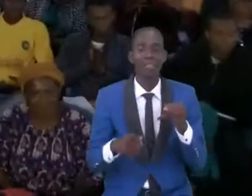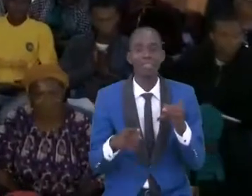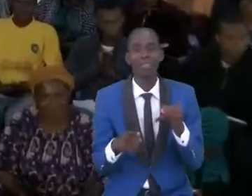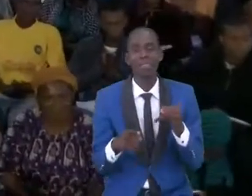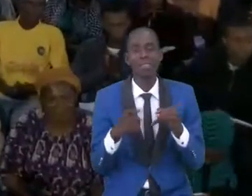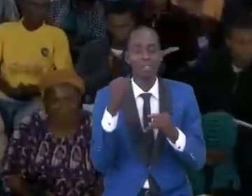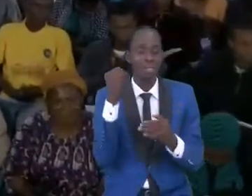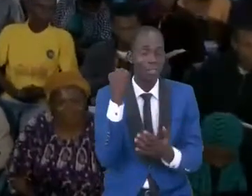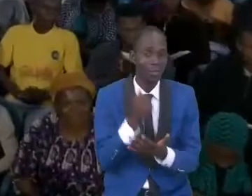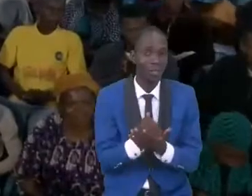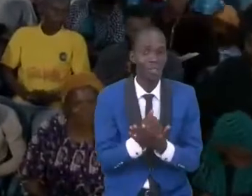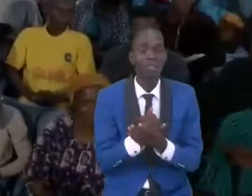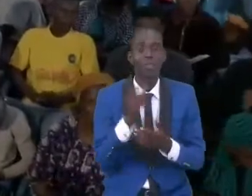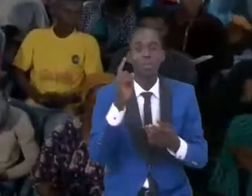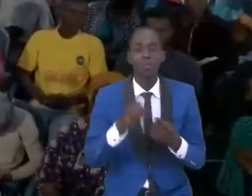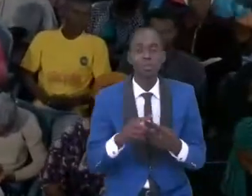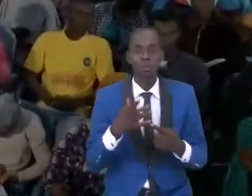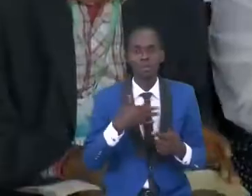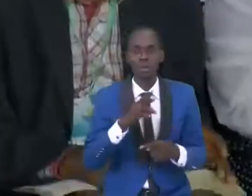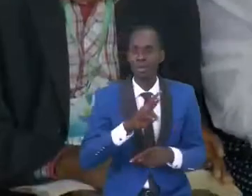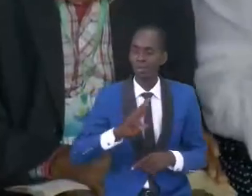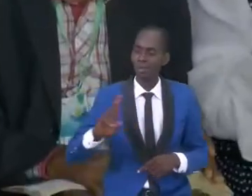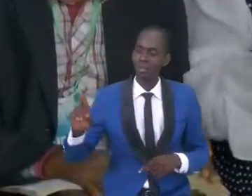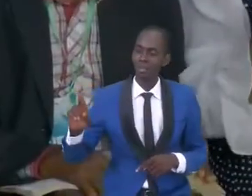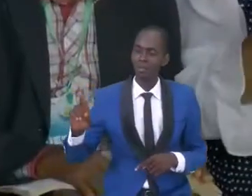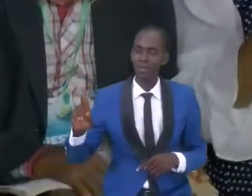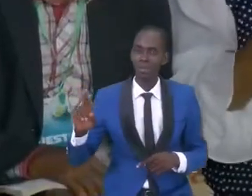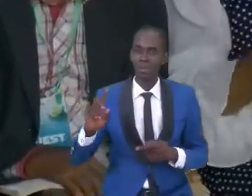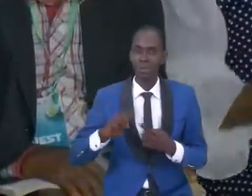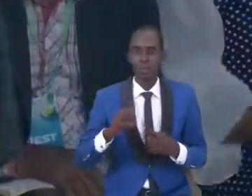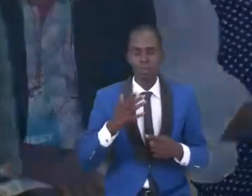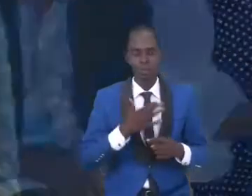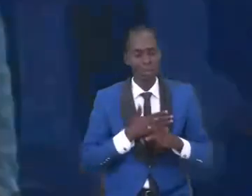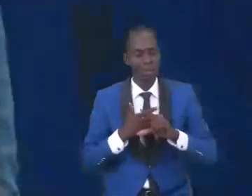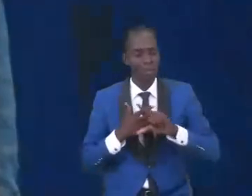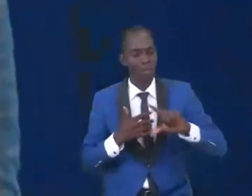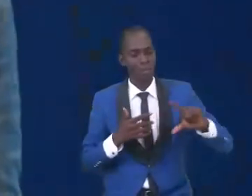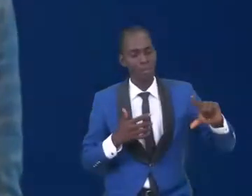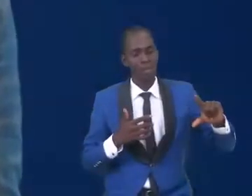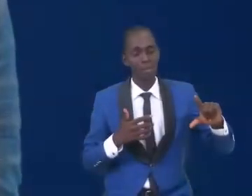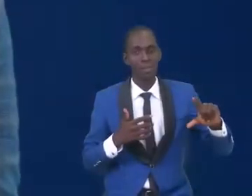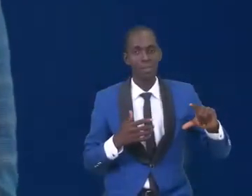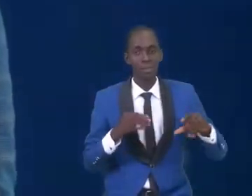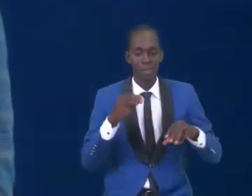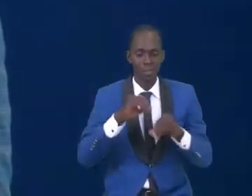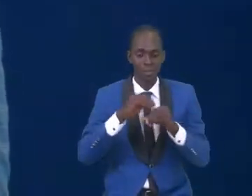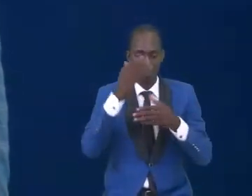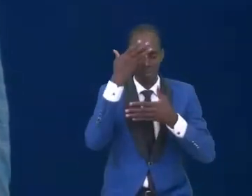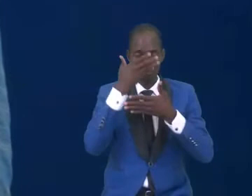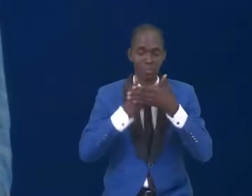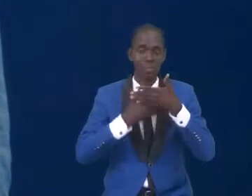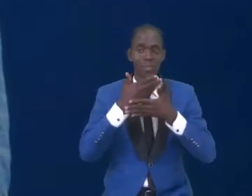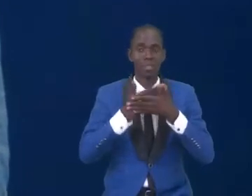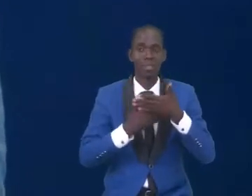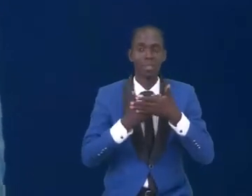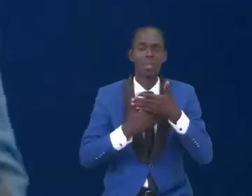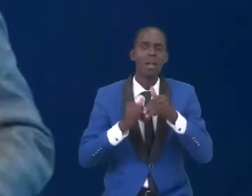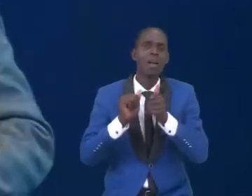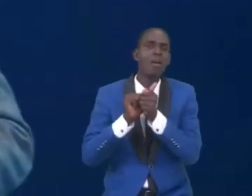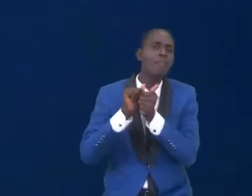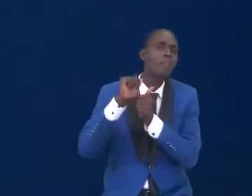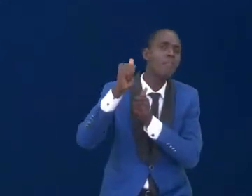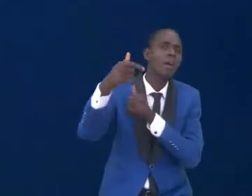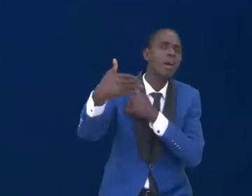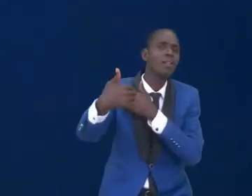To my right, to my left, to my right, in front of me, far at the